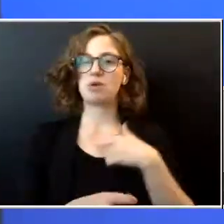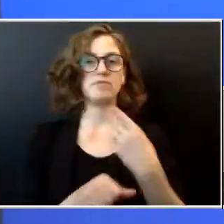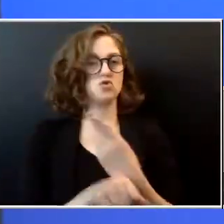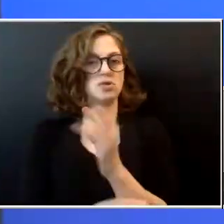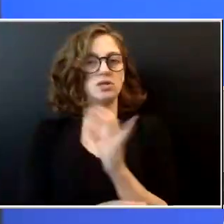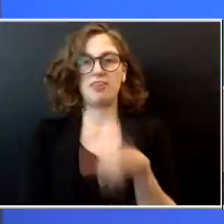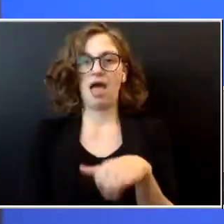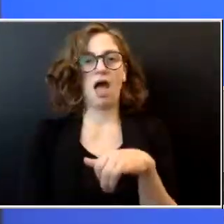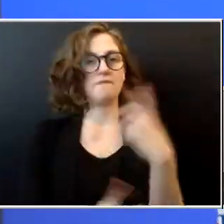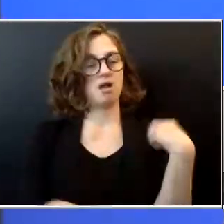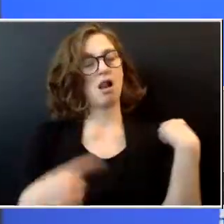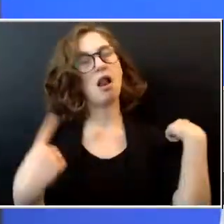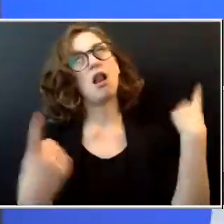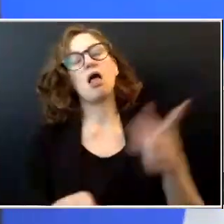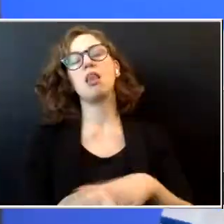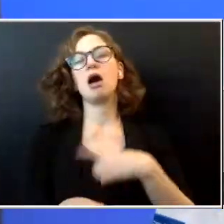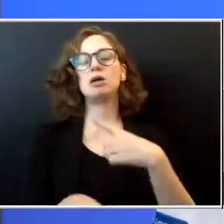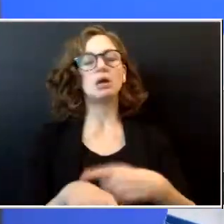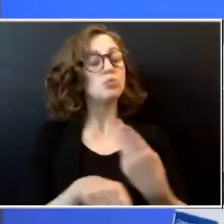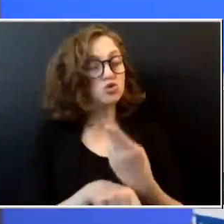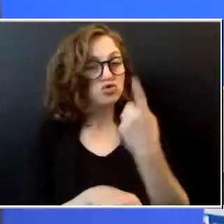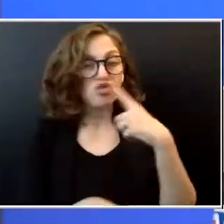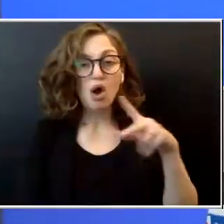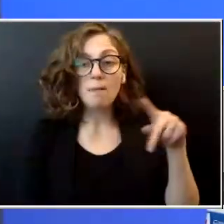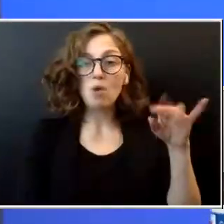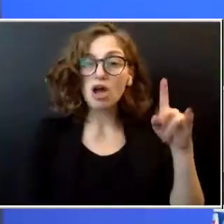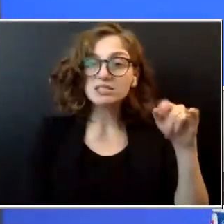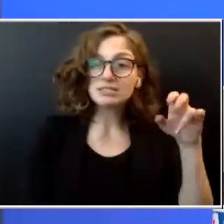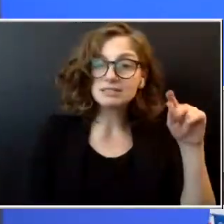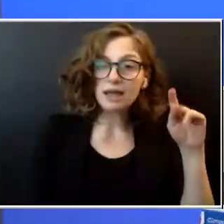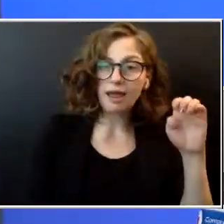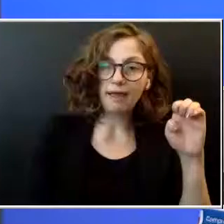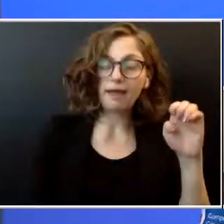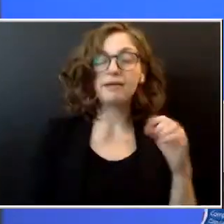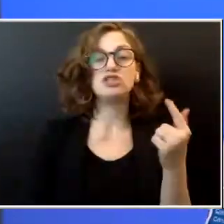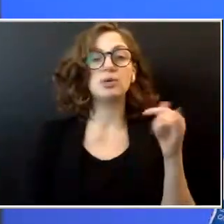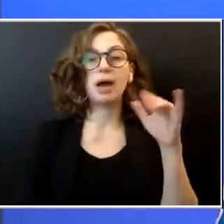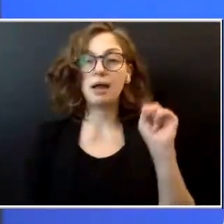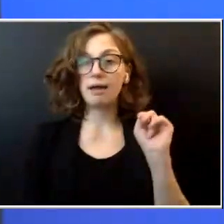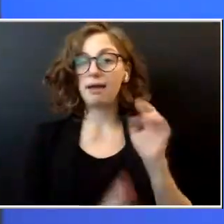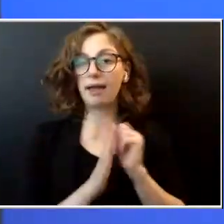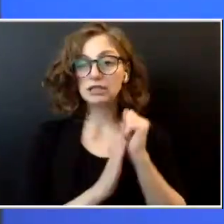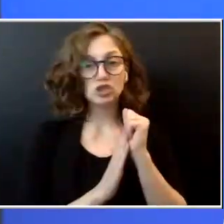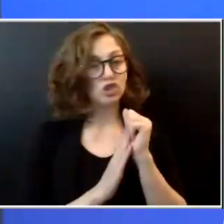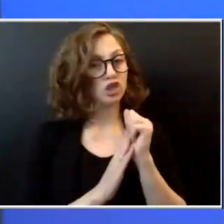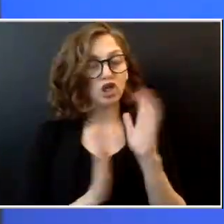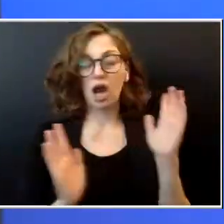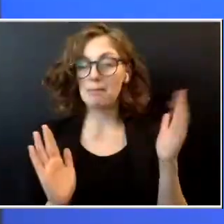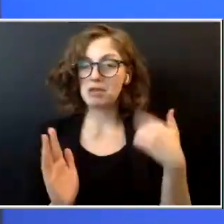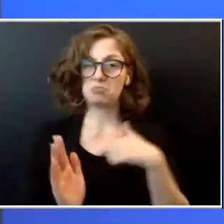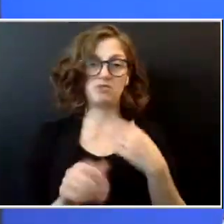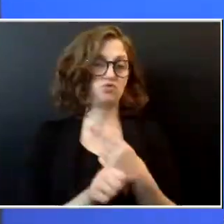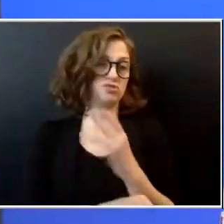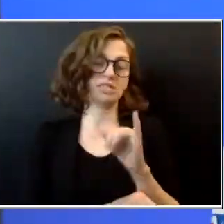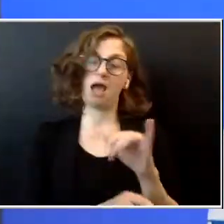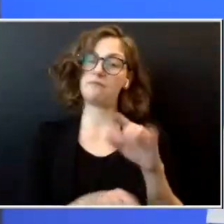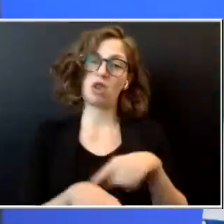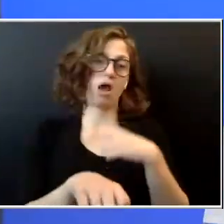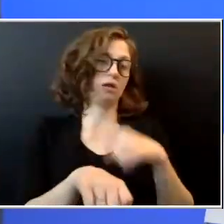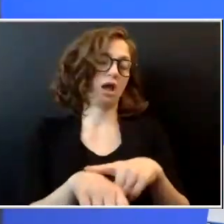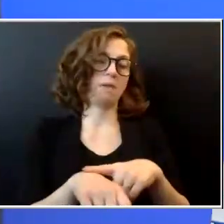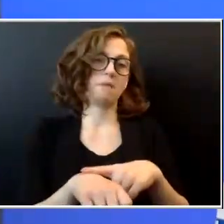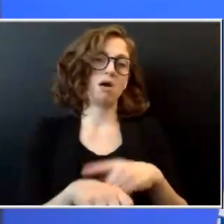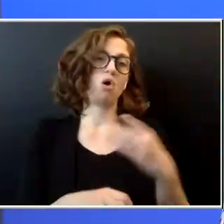cancer, GYN cancers. There's a long track record for that, and oftentimes brachytherapy is one procedure,